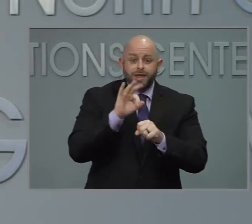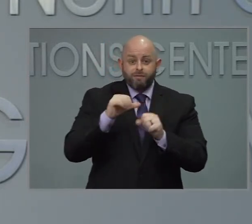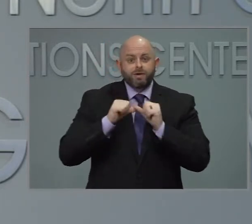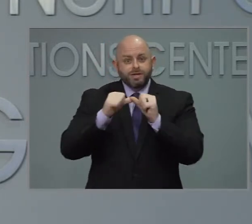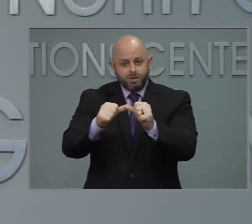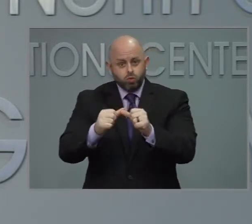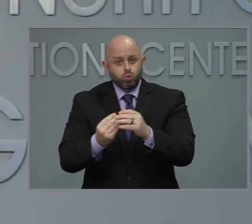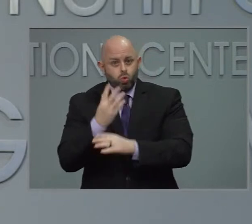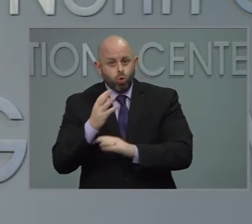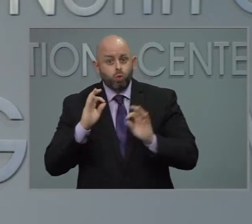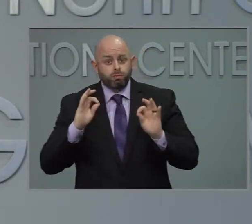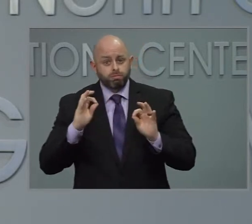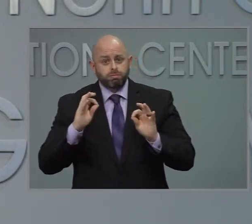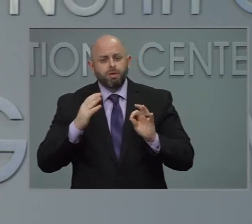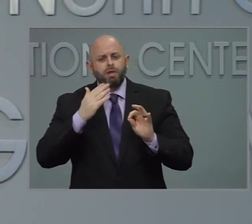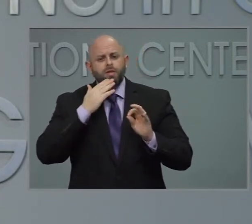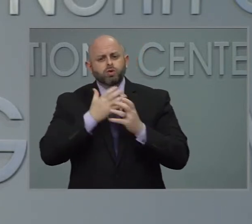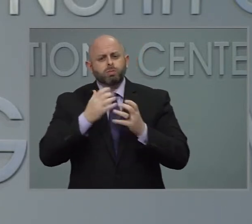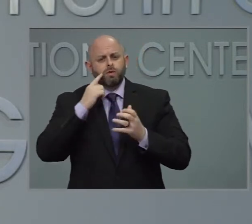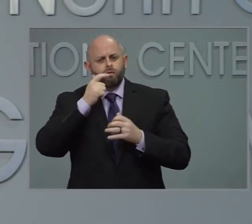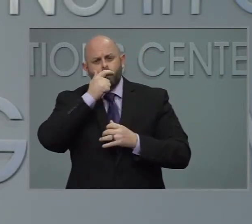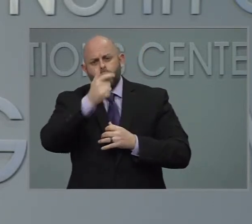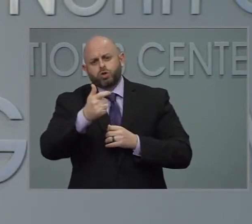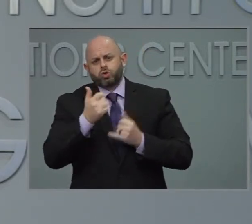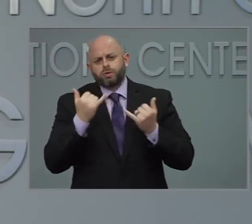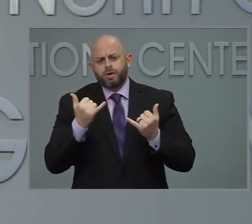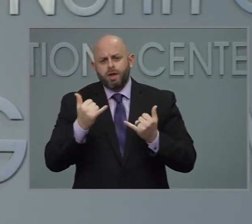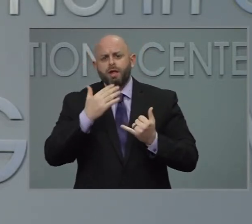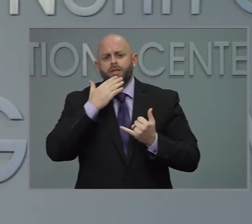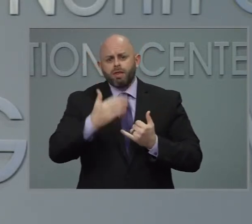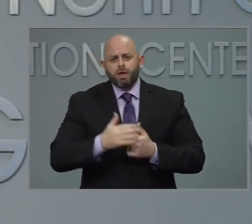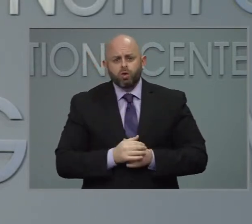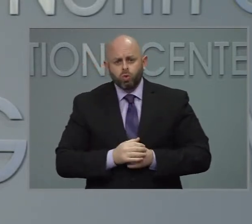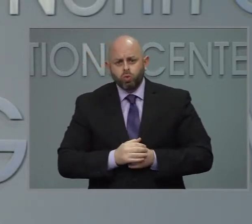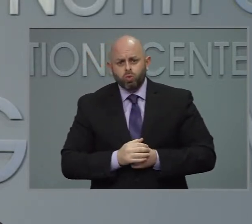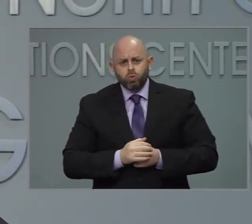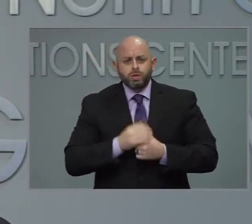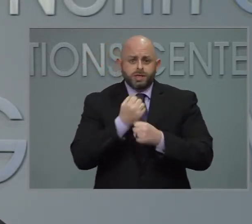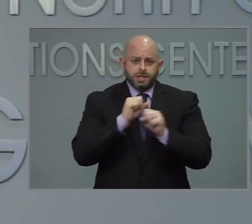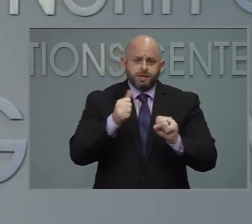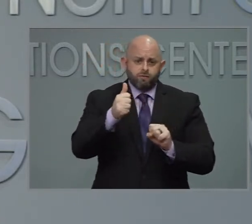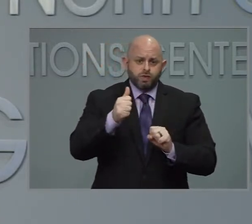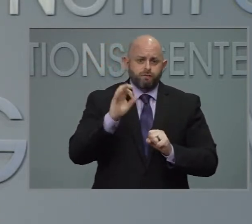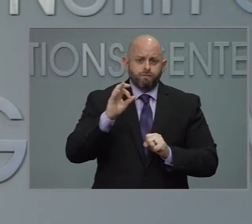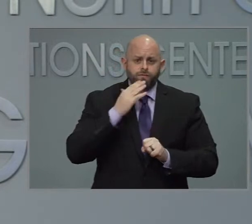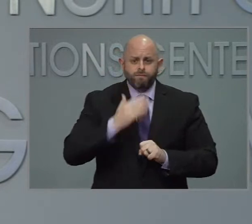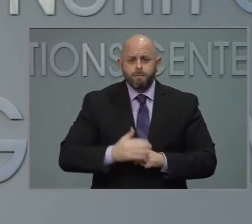along this path. Thank you guys so much for being with us, and stay safe out there.